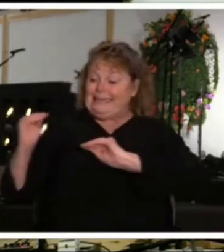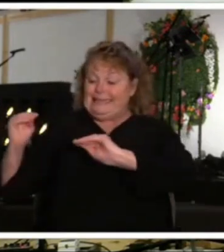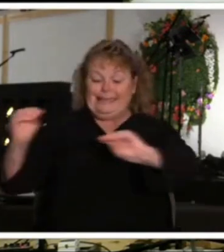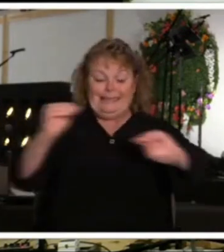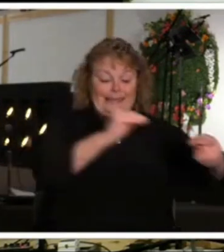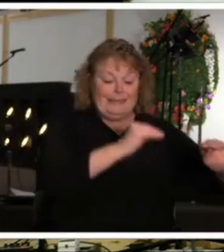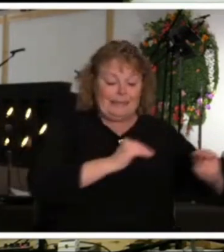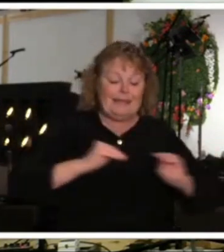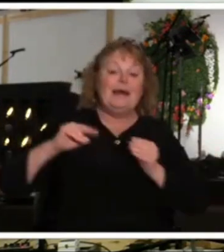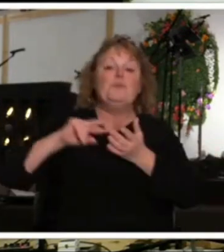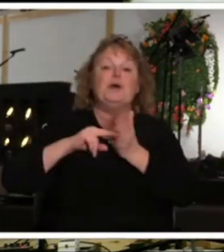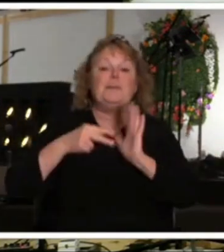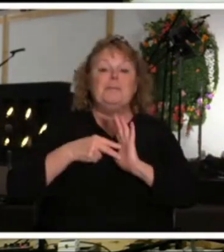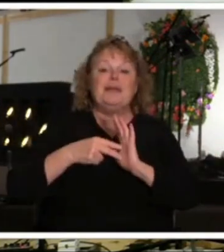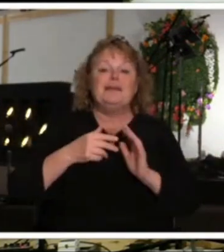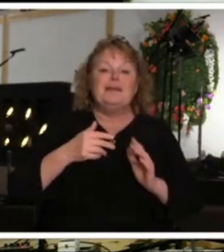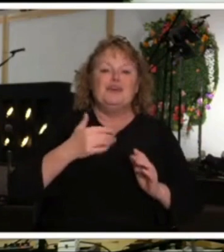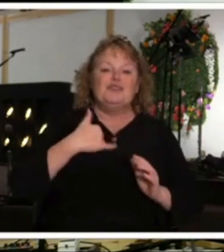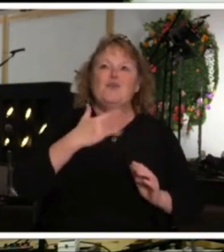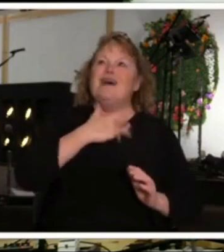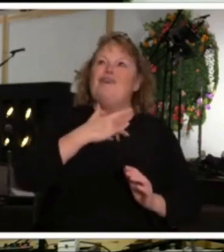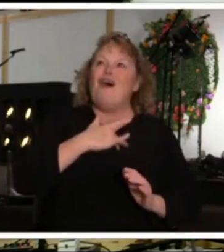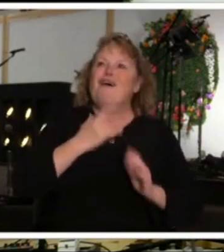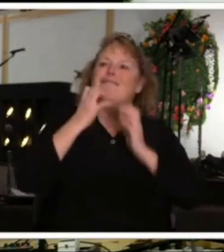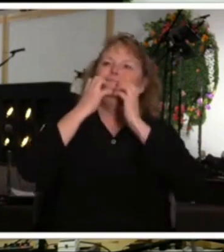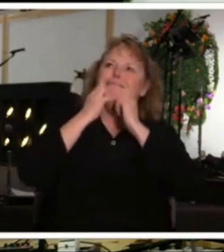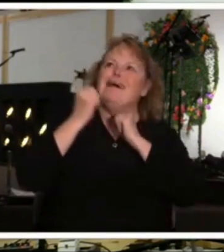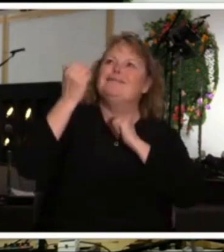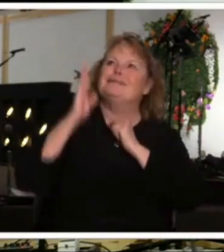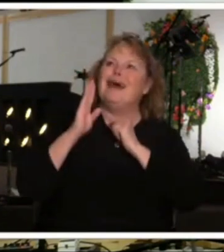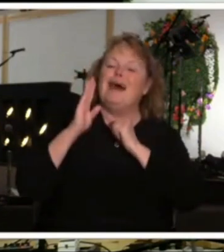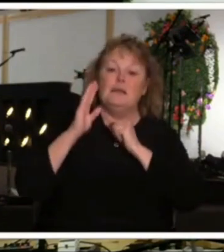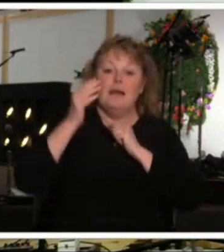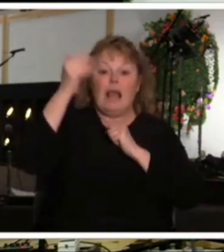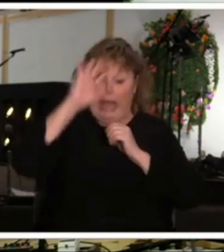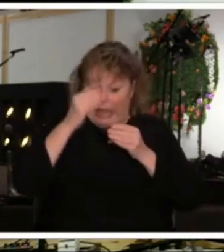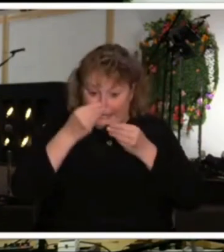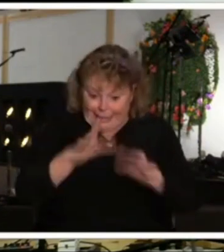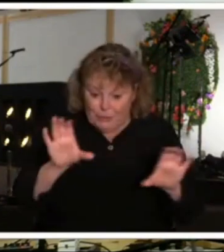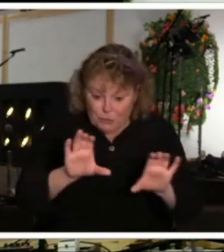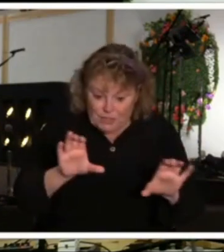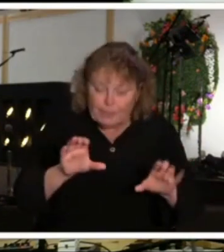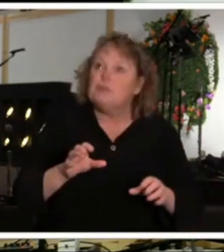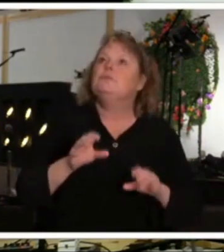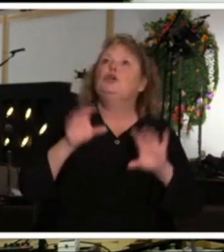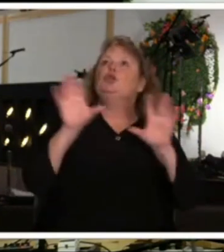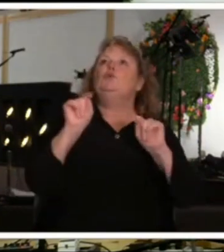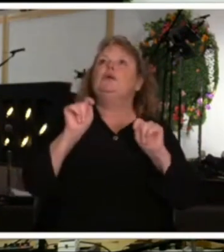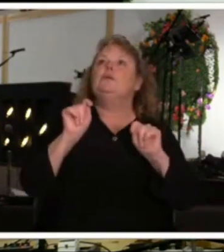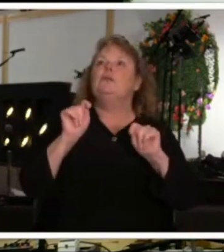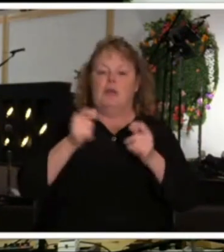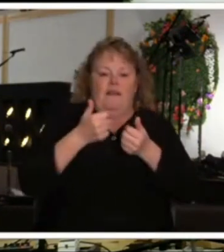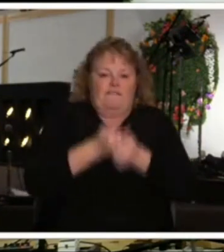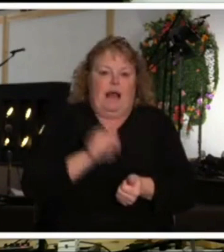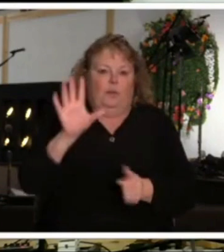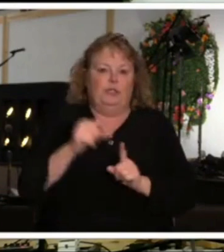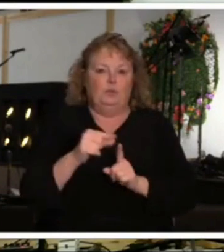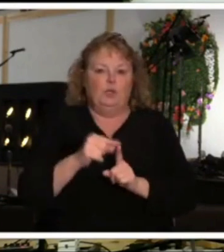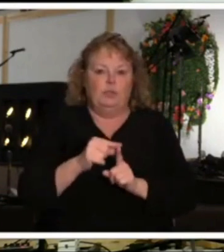means to have a heart for God, which is basically means to do what he says in his word. But guess